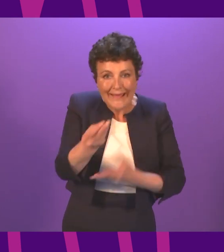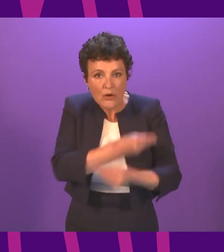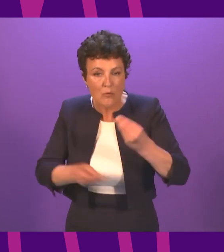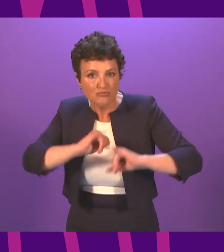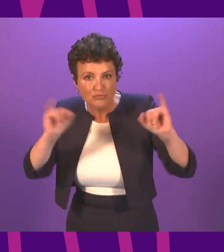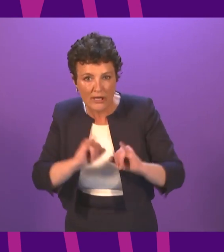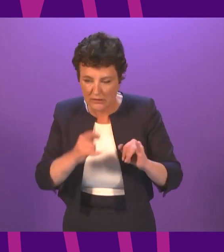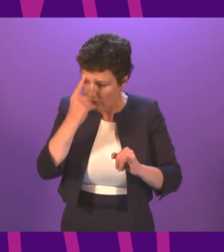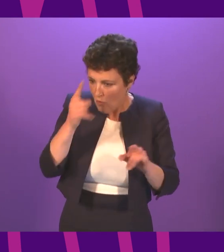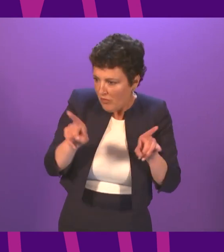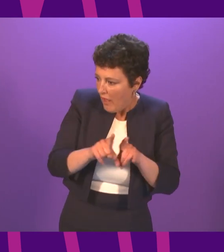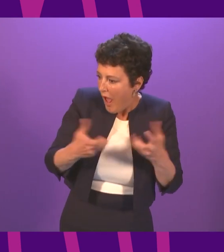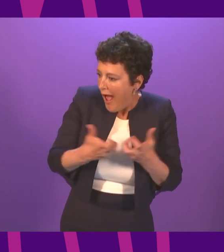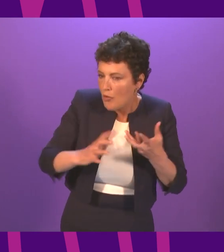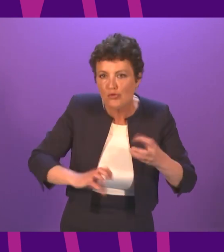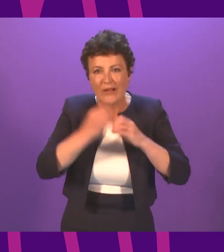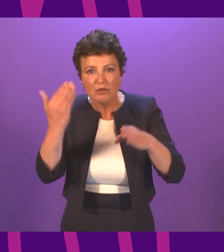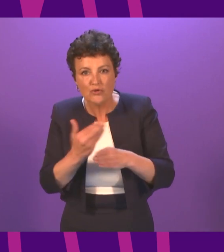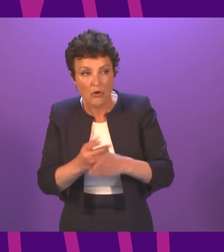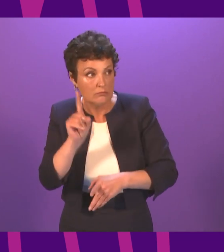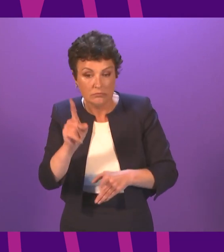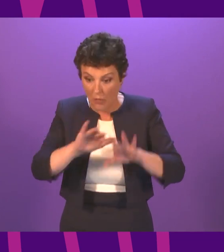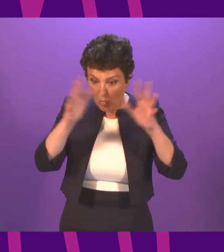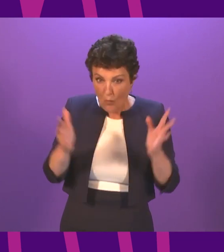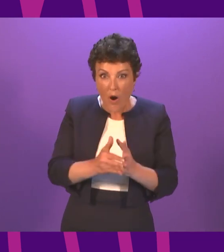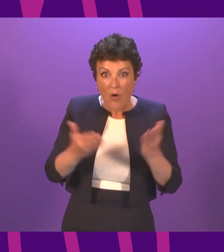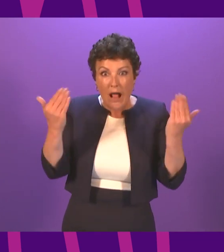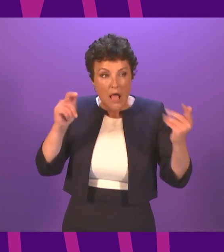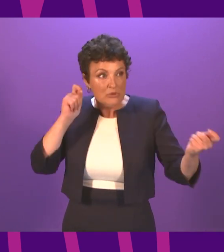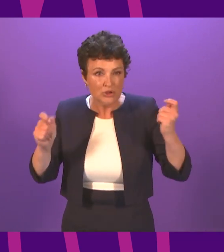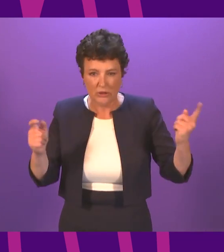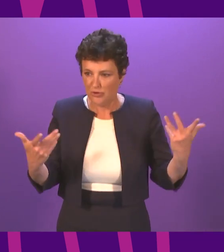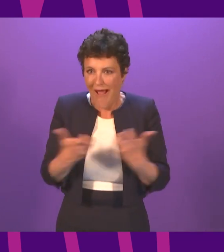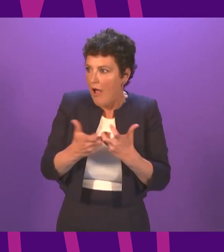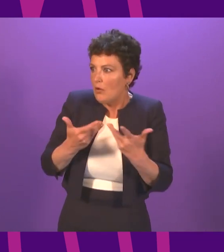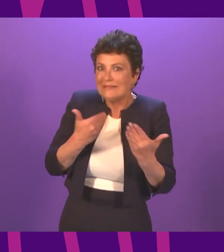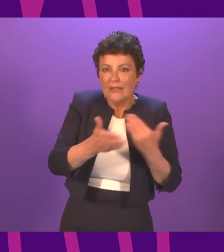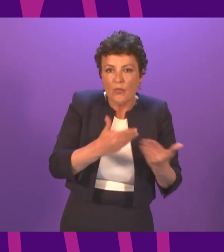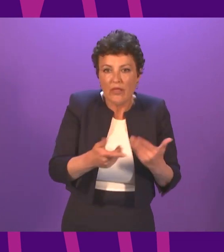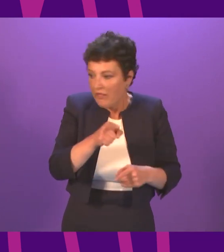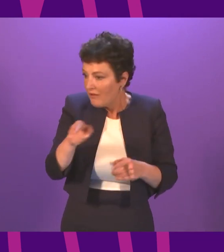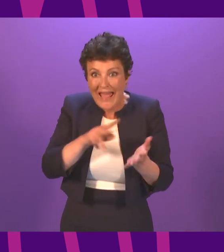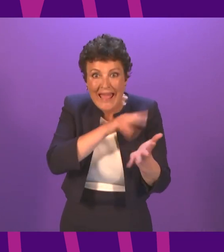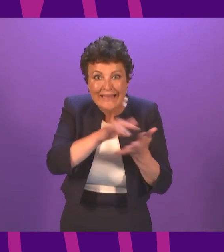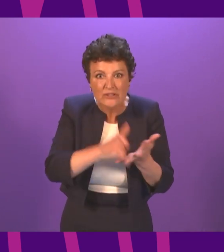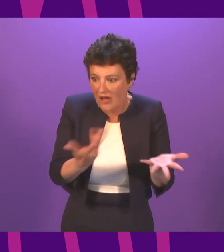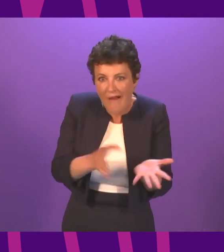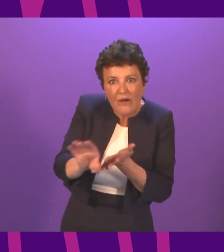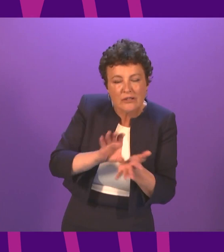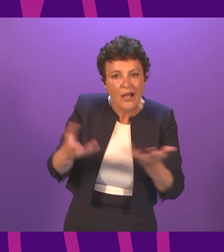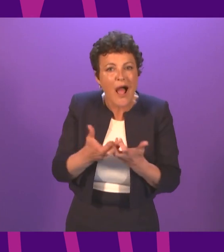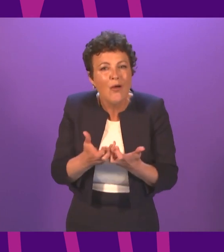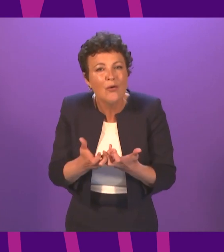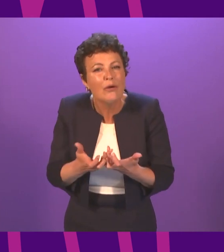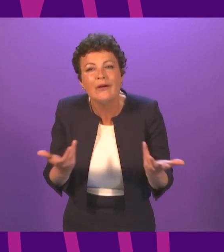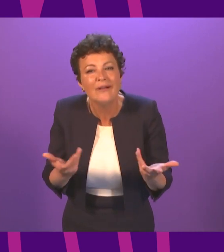the jobs for the future, that tackles the climate emergency, that backs our NHS with the best funding deal since devolution. It